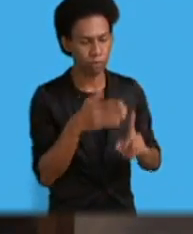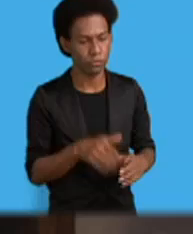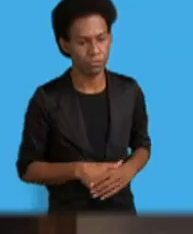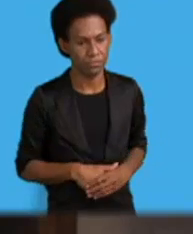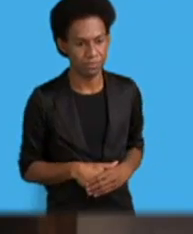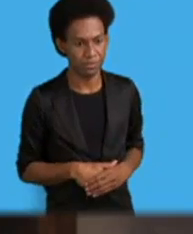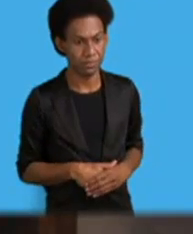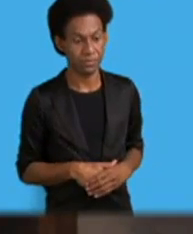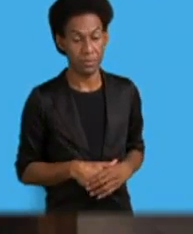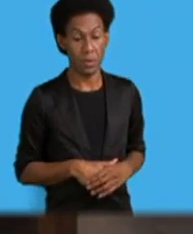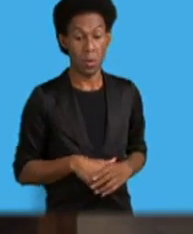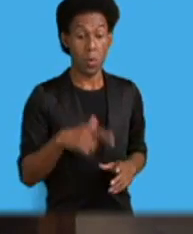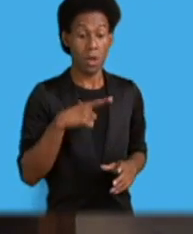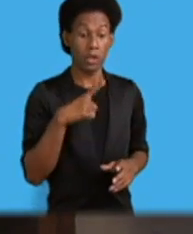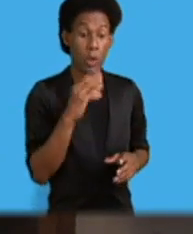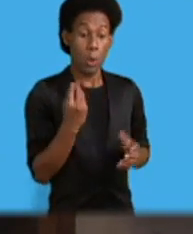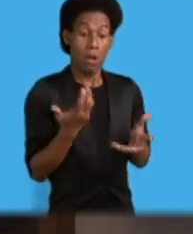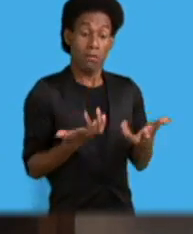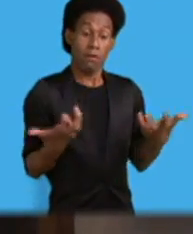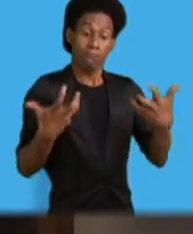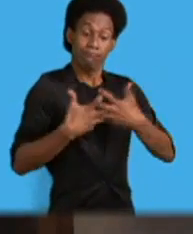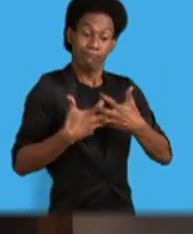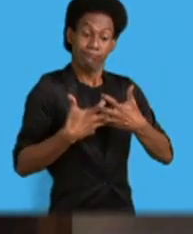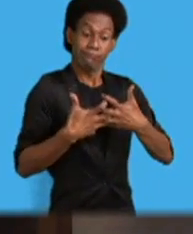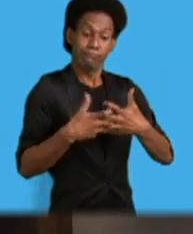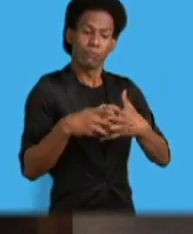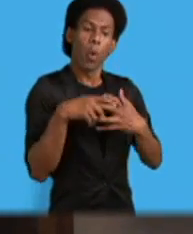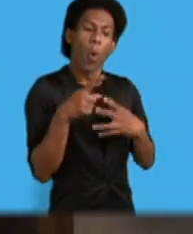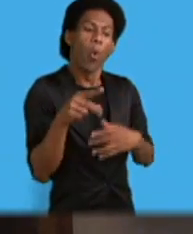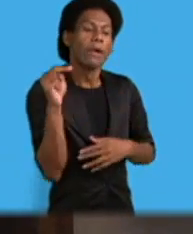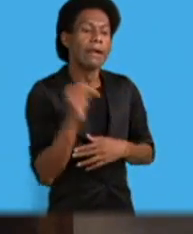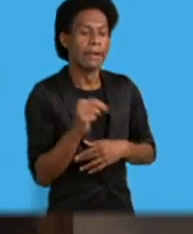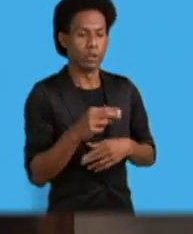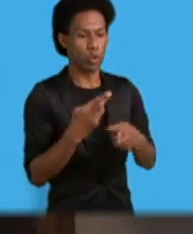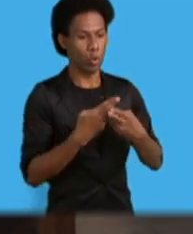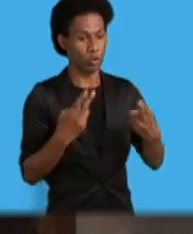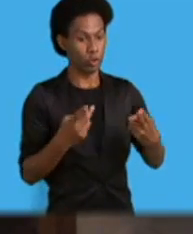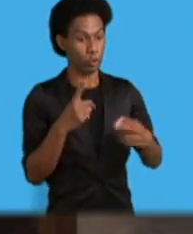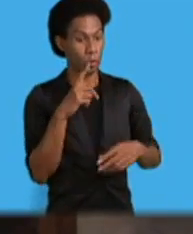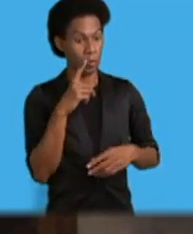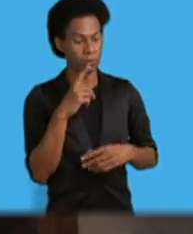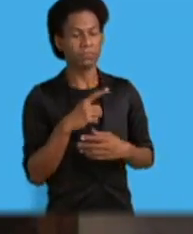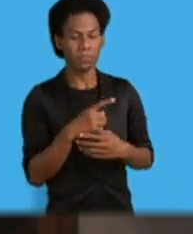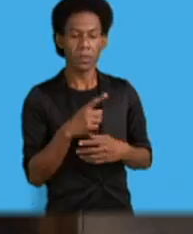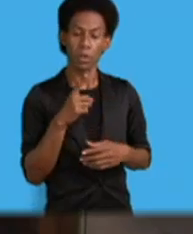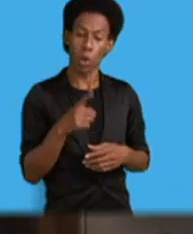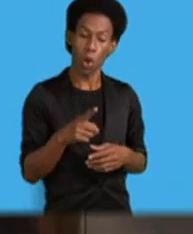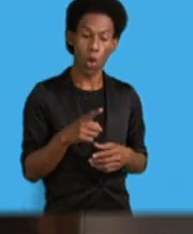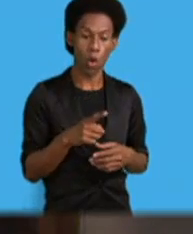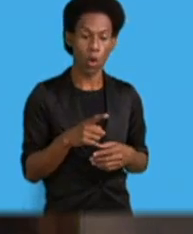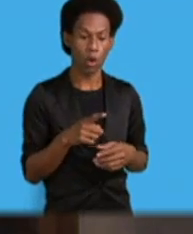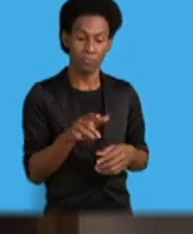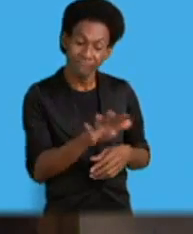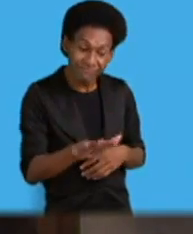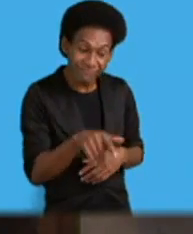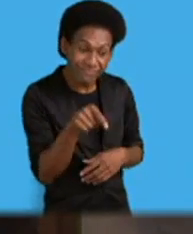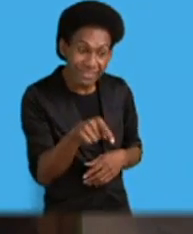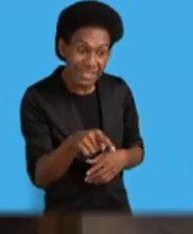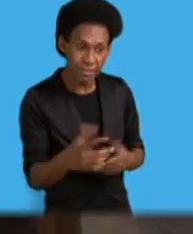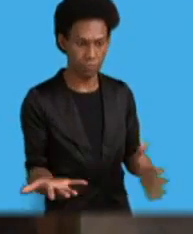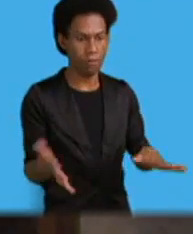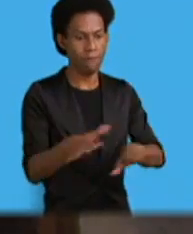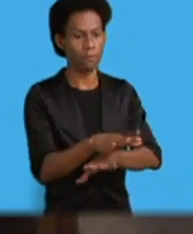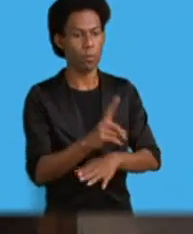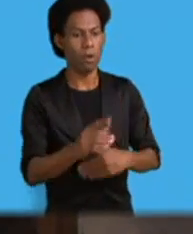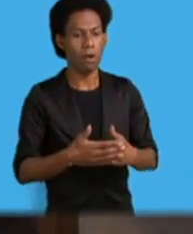sustainable financing mechanism similar to the Sobi Basin Endowment Trust Fund to cover for the long-term management cost. Madam